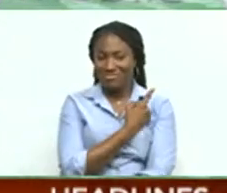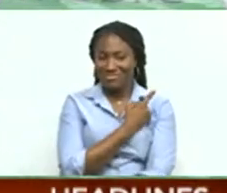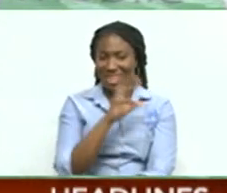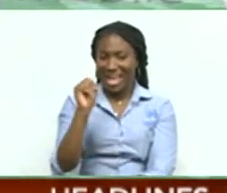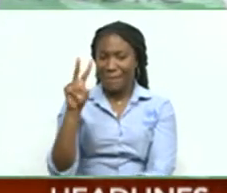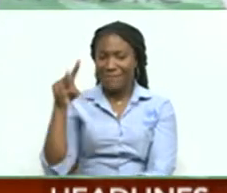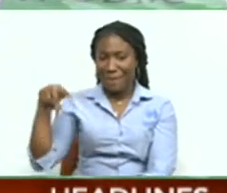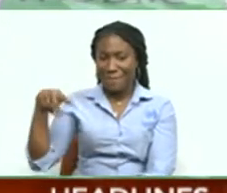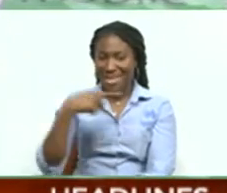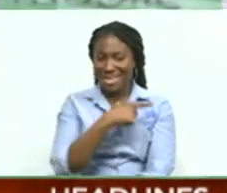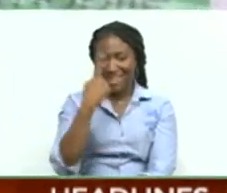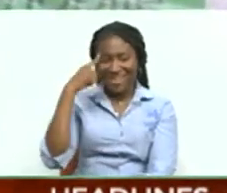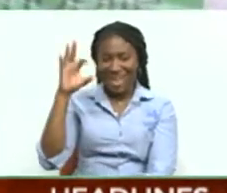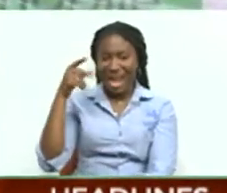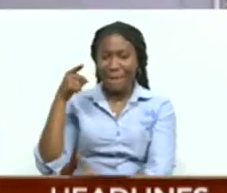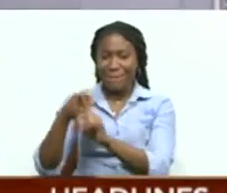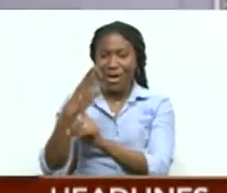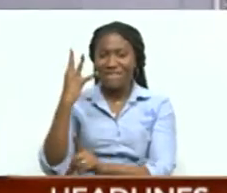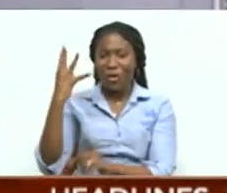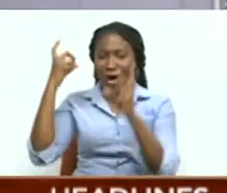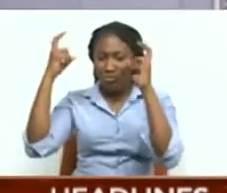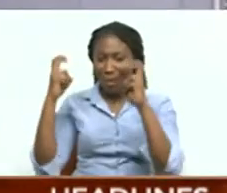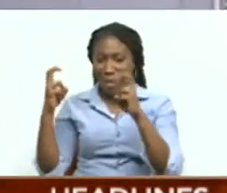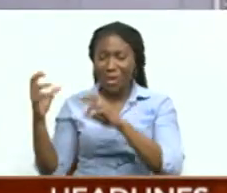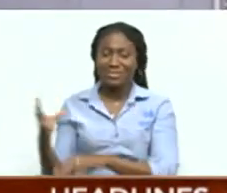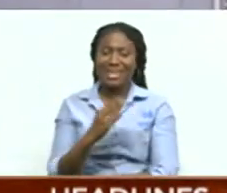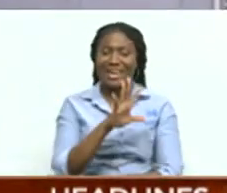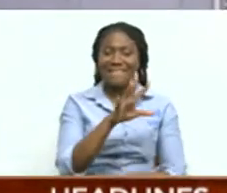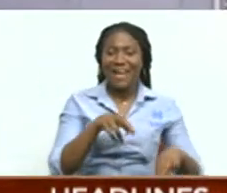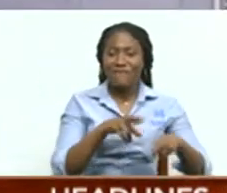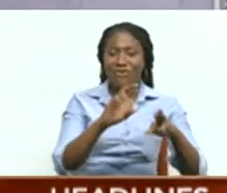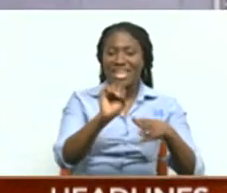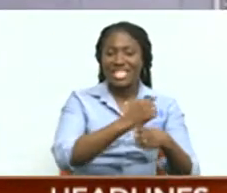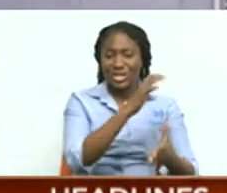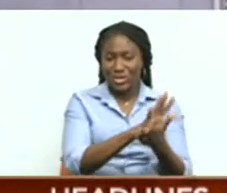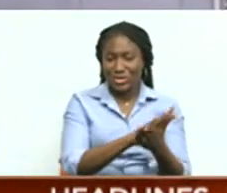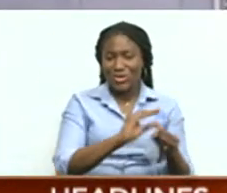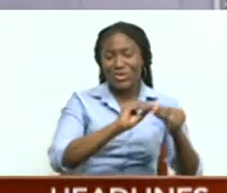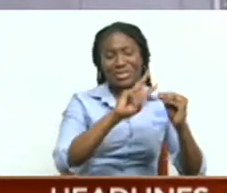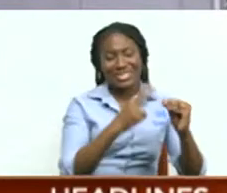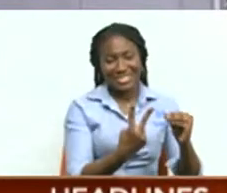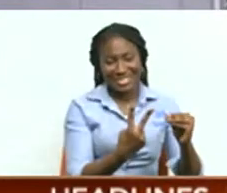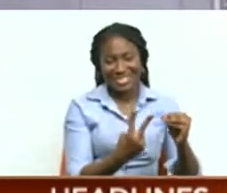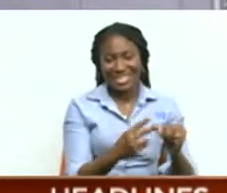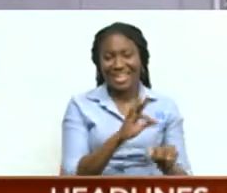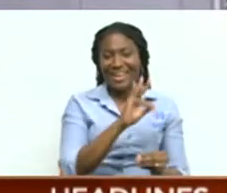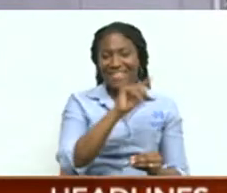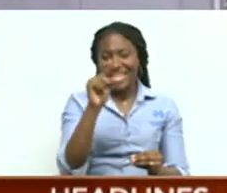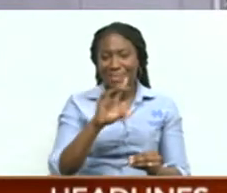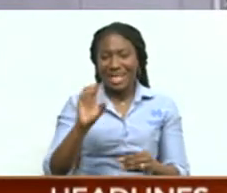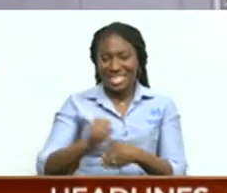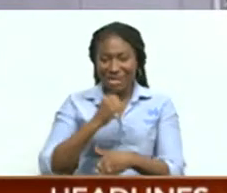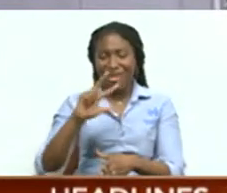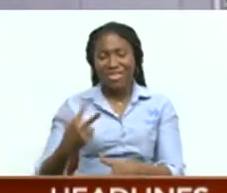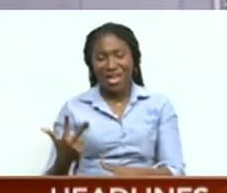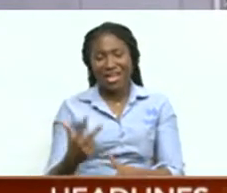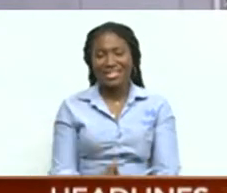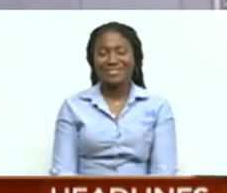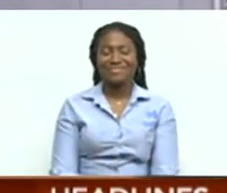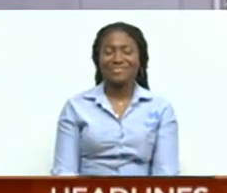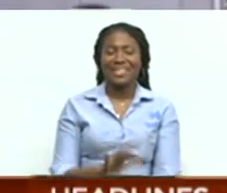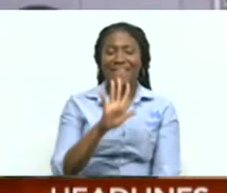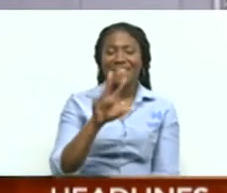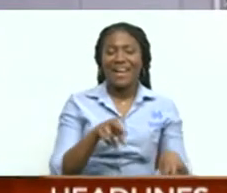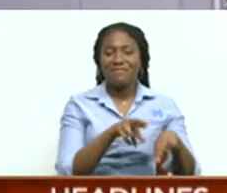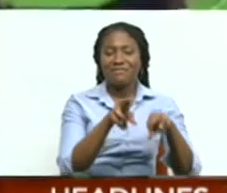award for her 9 points and 4 rebounds. Five Rivers Secondary had to settle for second, and Faizabad Secondary was third. The Five Rivers